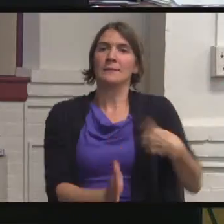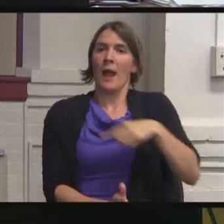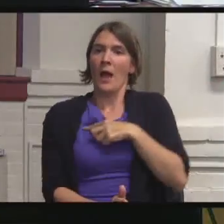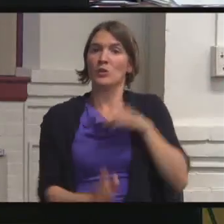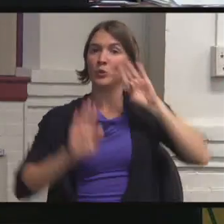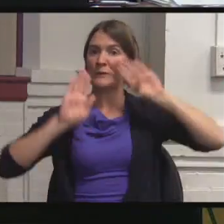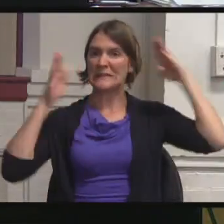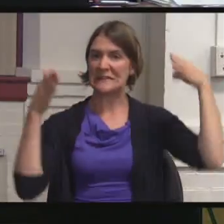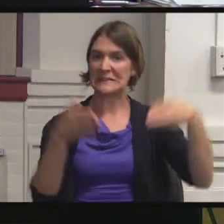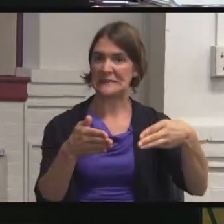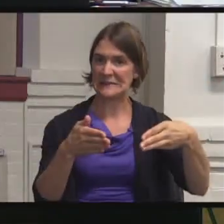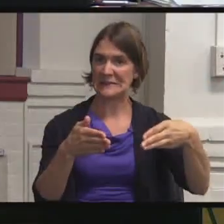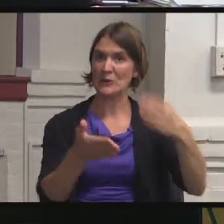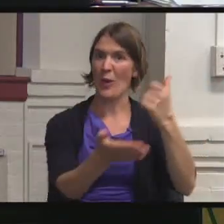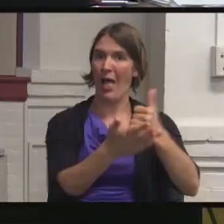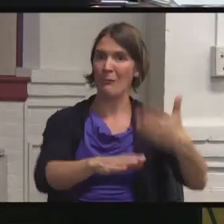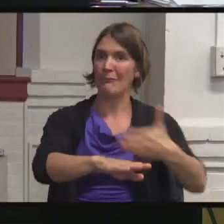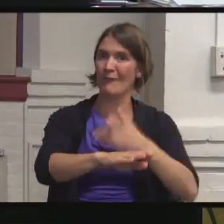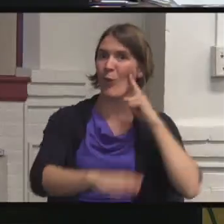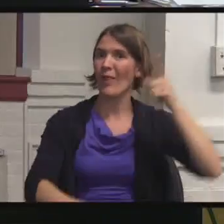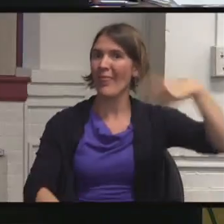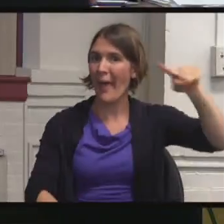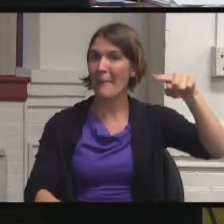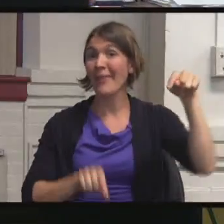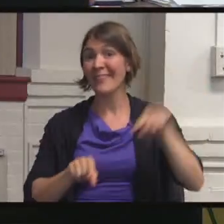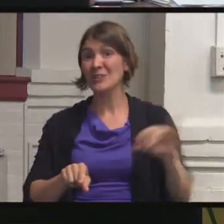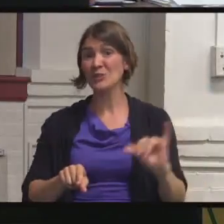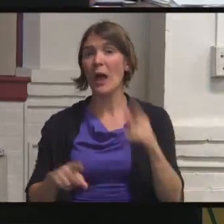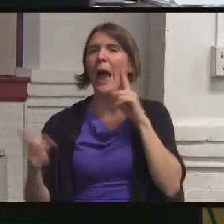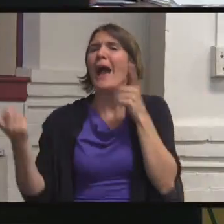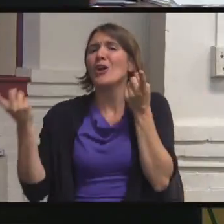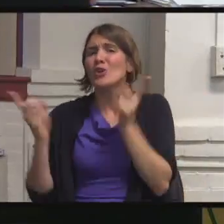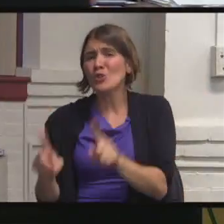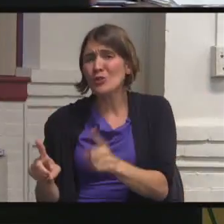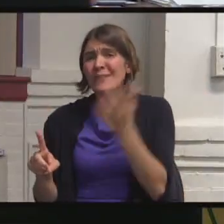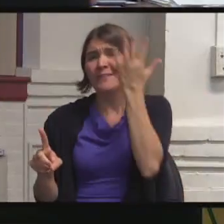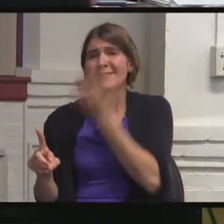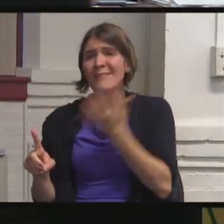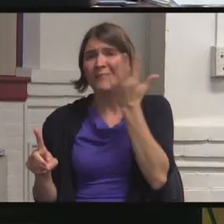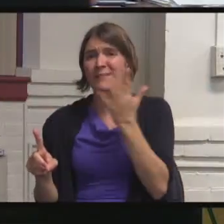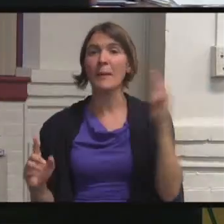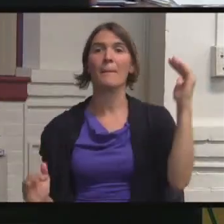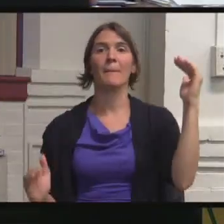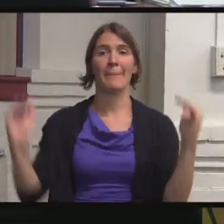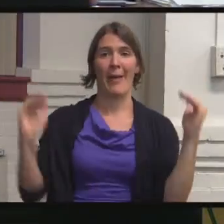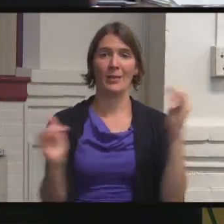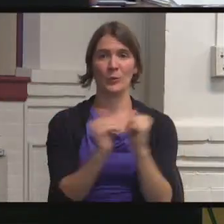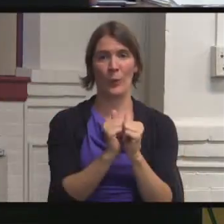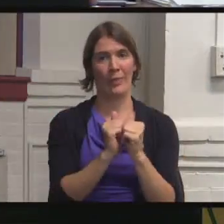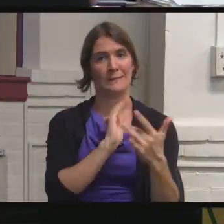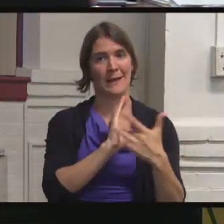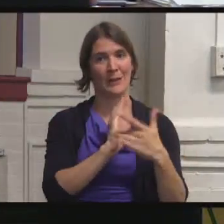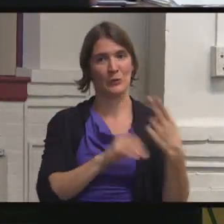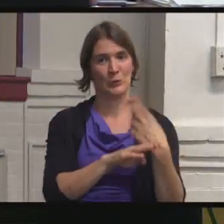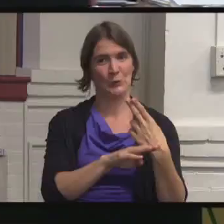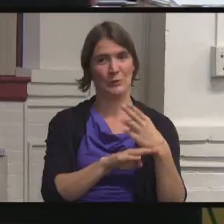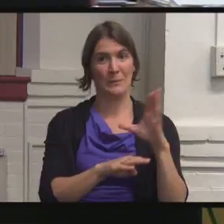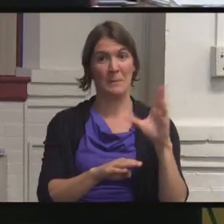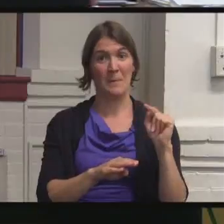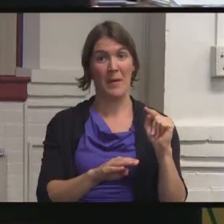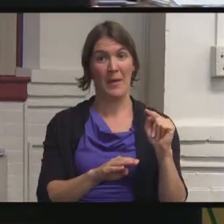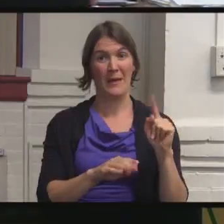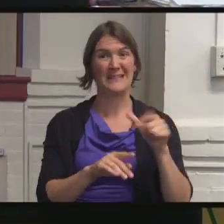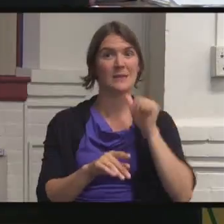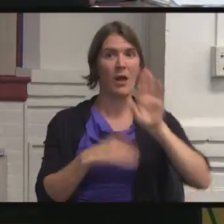try to focus some of our efforts. So I agree with you that there is some balance there, but it's certainly not weighted